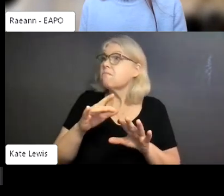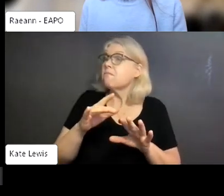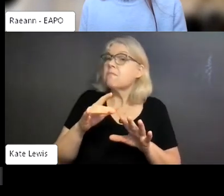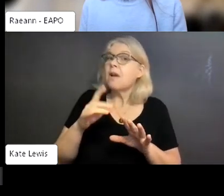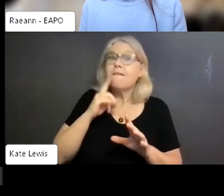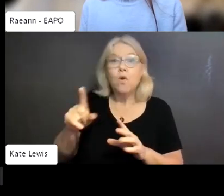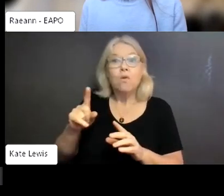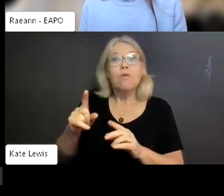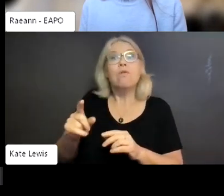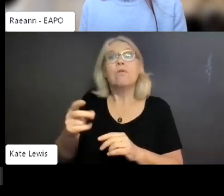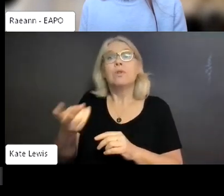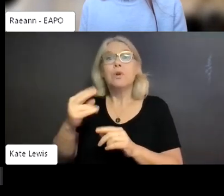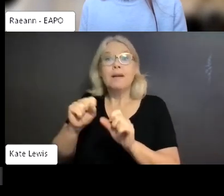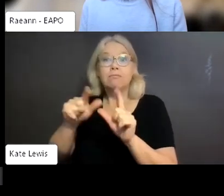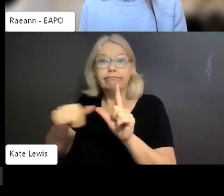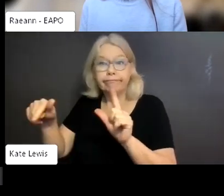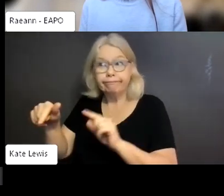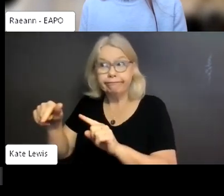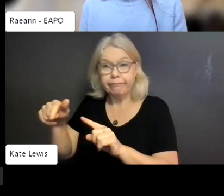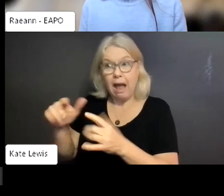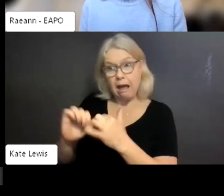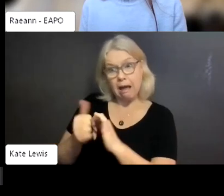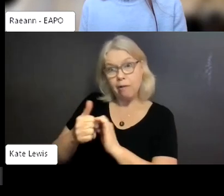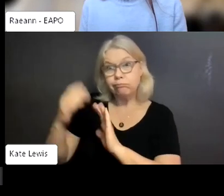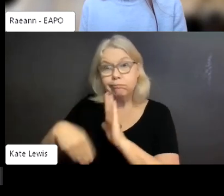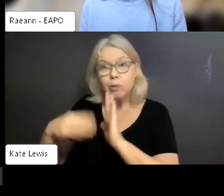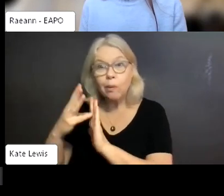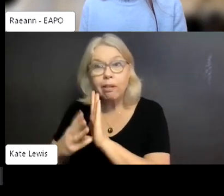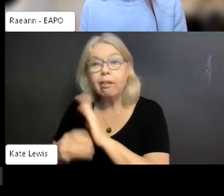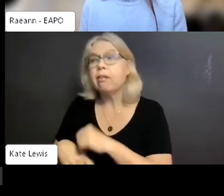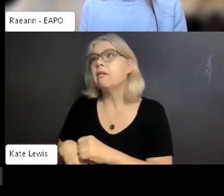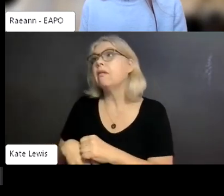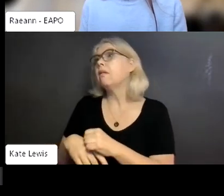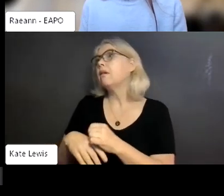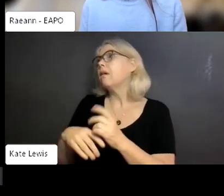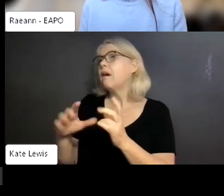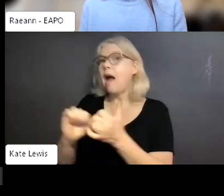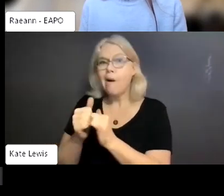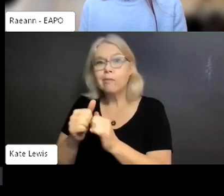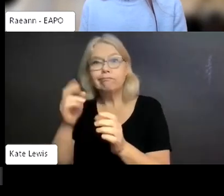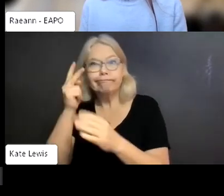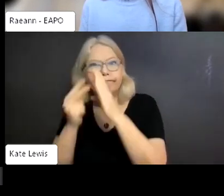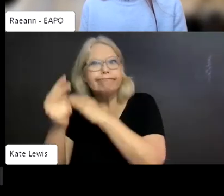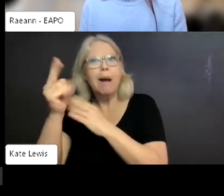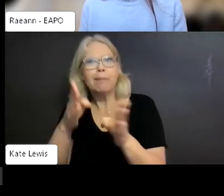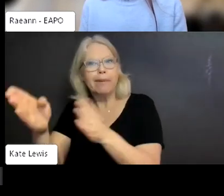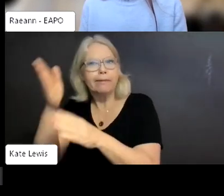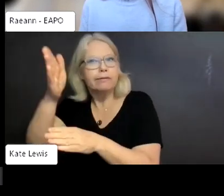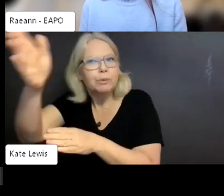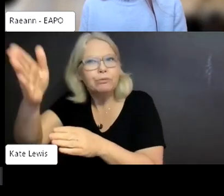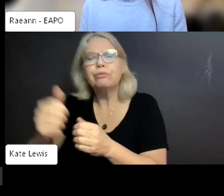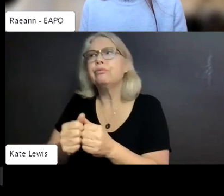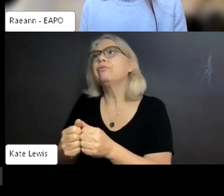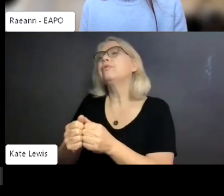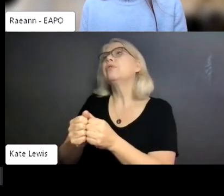for 2SOGI older adults as well. So it's not dementia specific, but it is a really great resource for 2SOGI